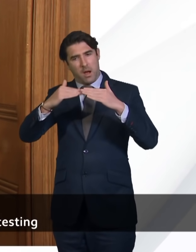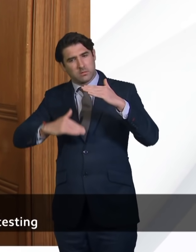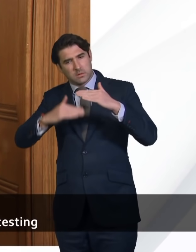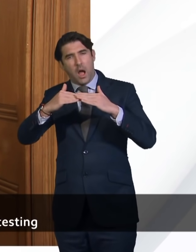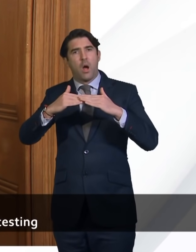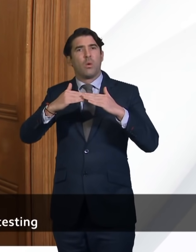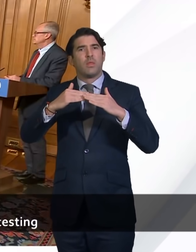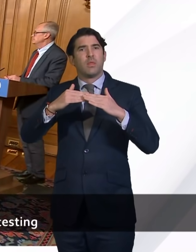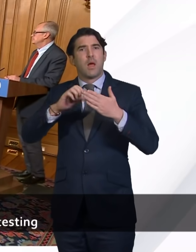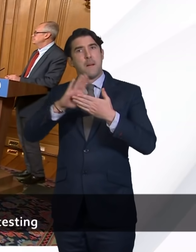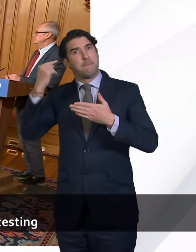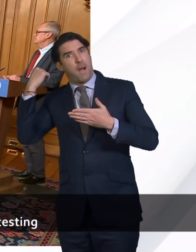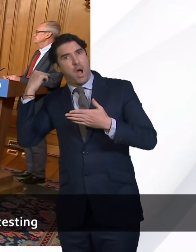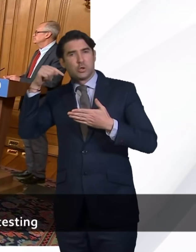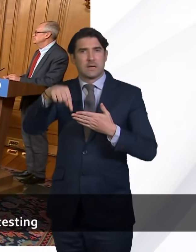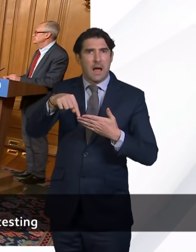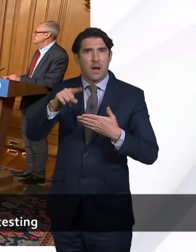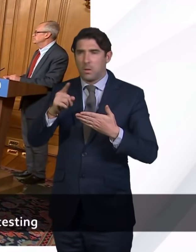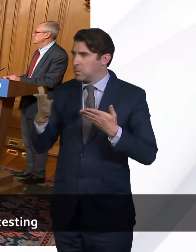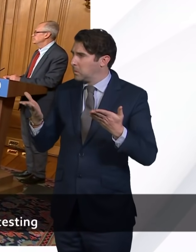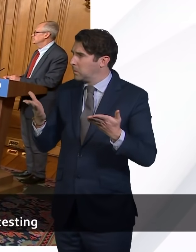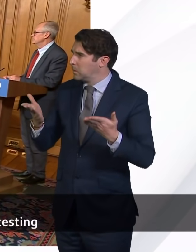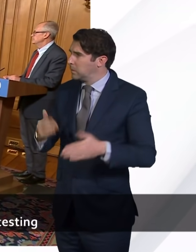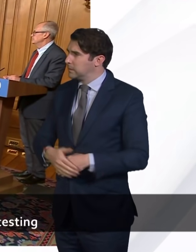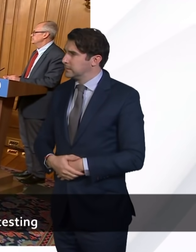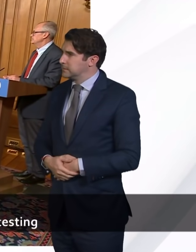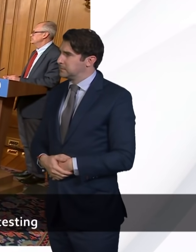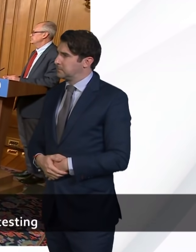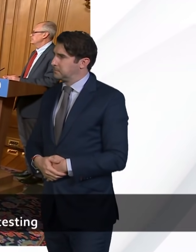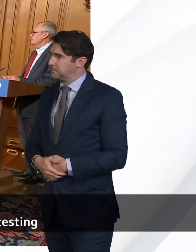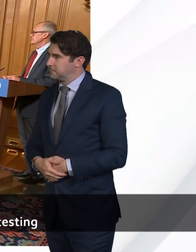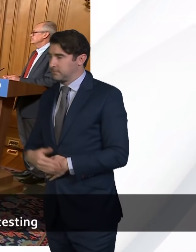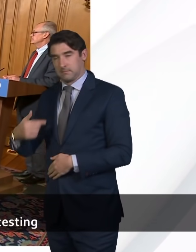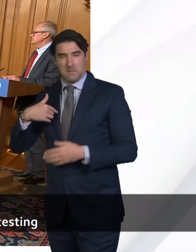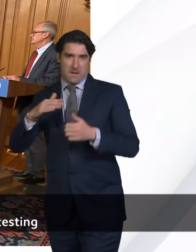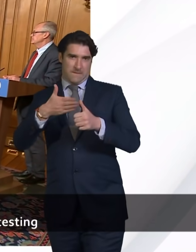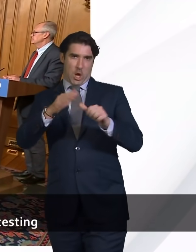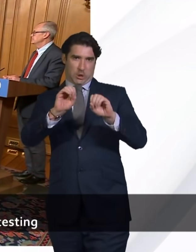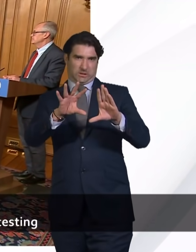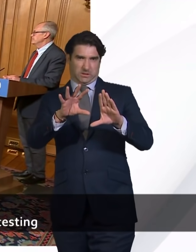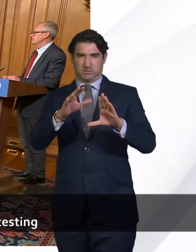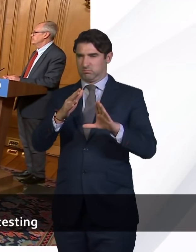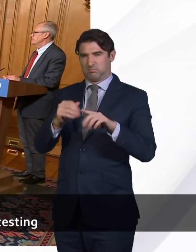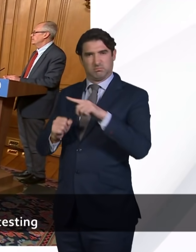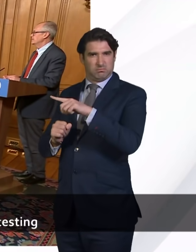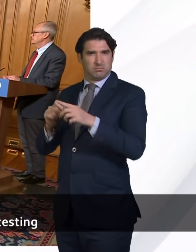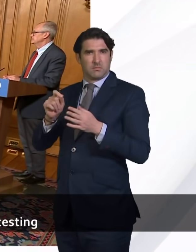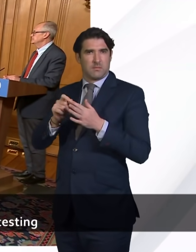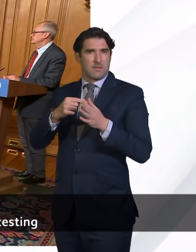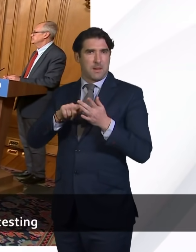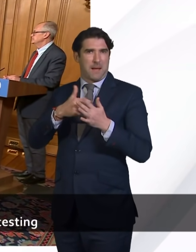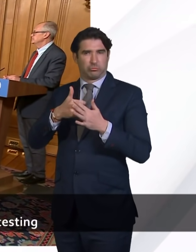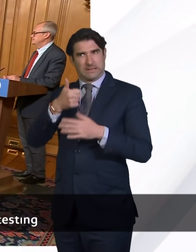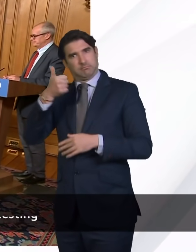very interesting point. Shall I have a first go? Yes. Patrick will probably want to add to this. I mean, if you look around Europe during the first wave that happened